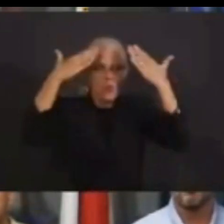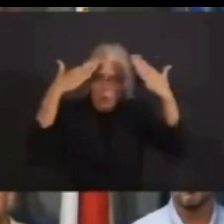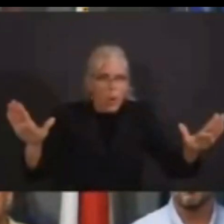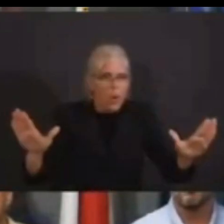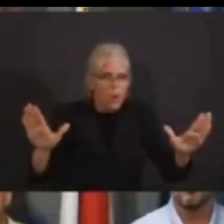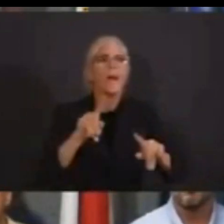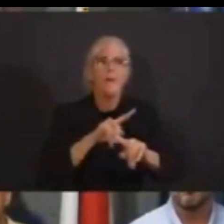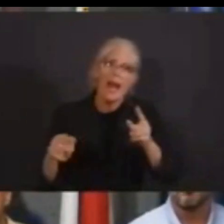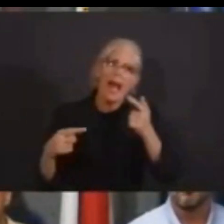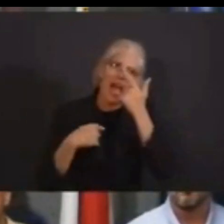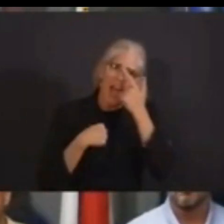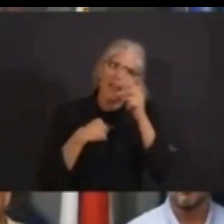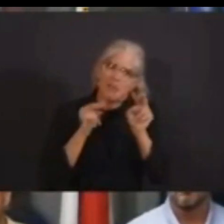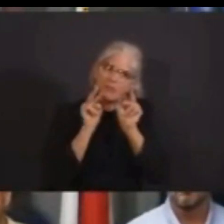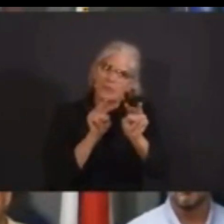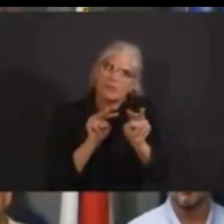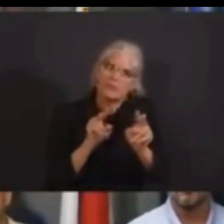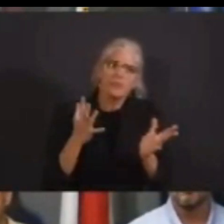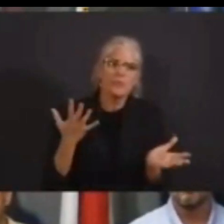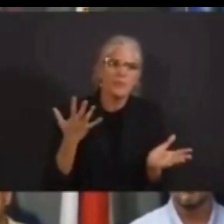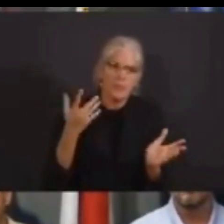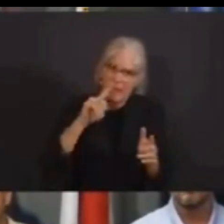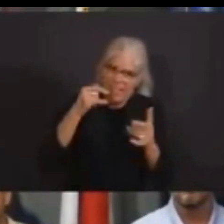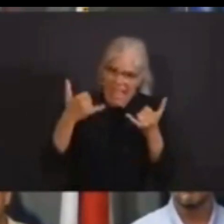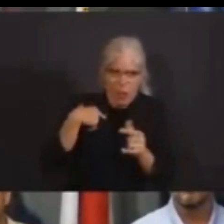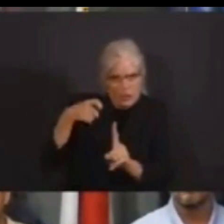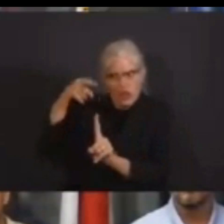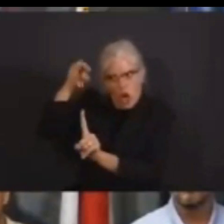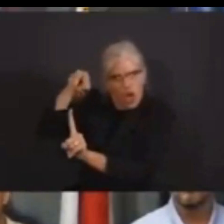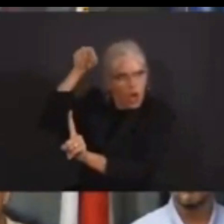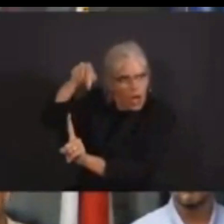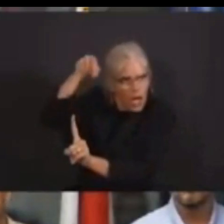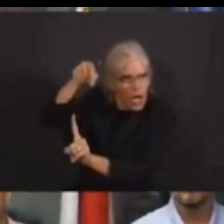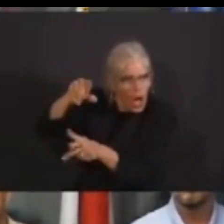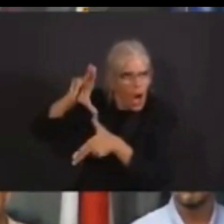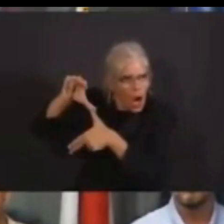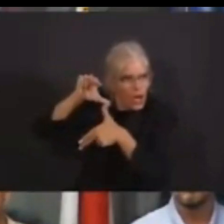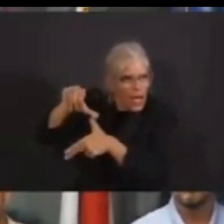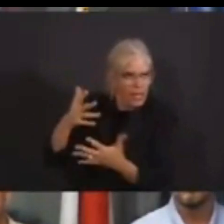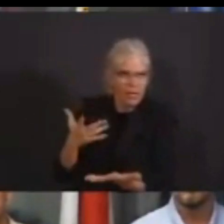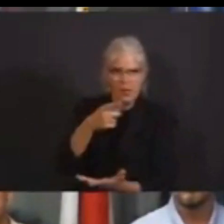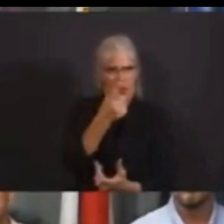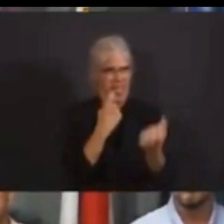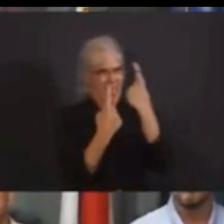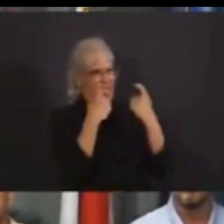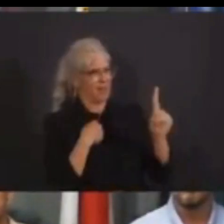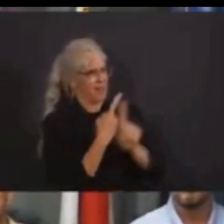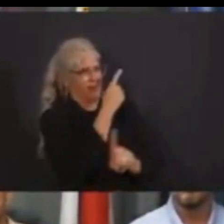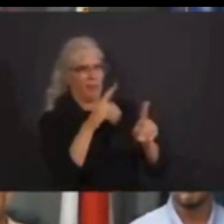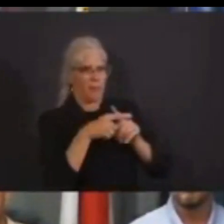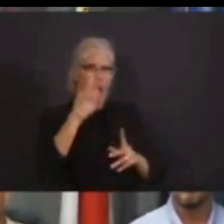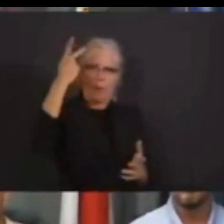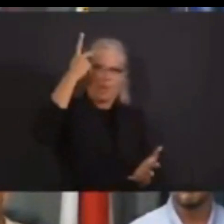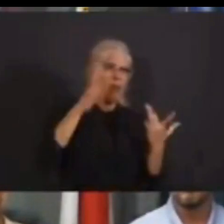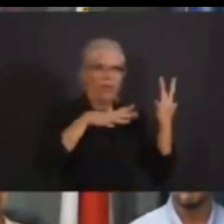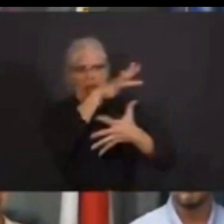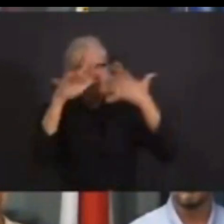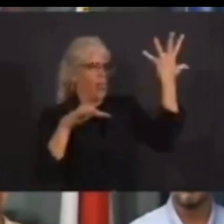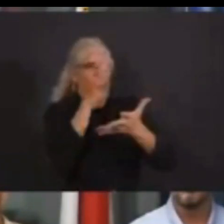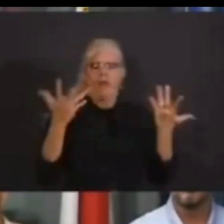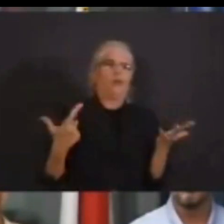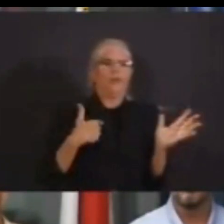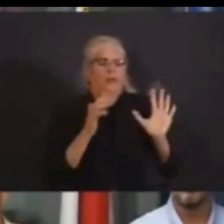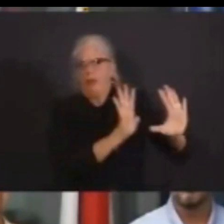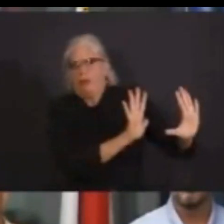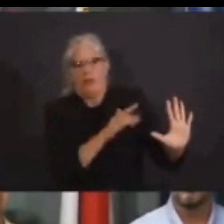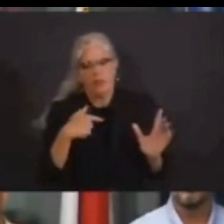that it does, but that should be the focus. And I think some of these questions are trying to create some type of political angle where there's